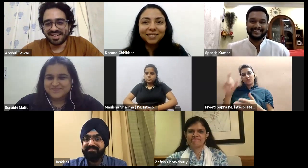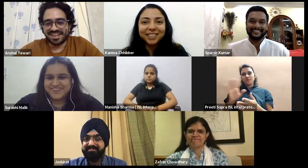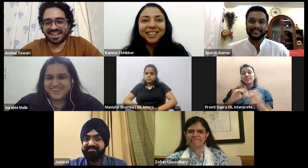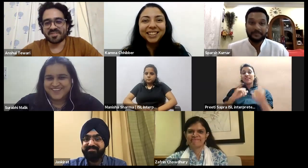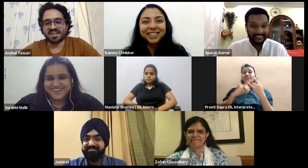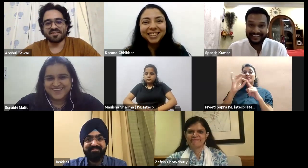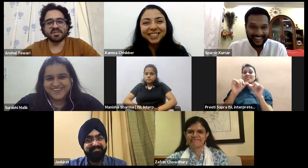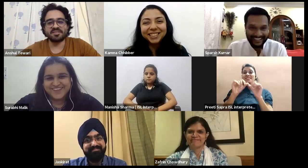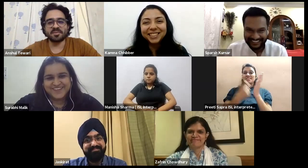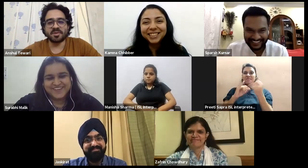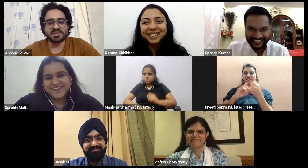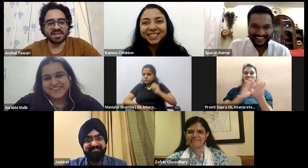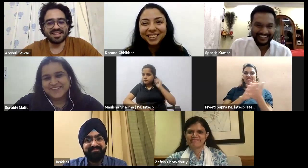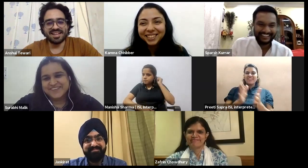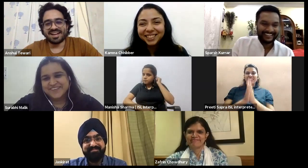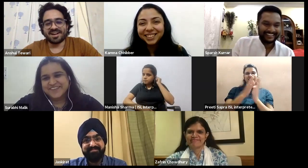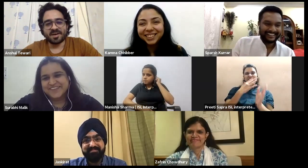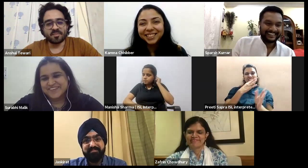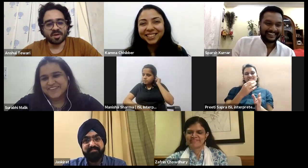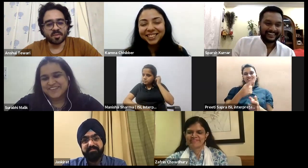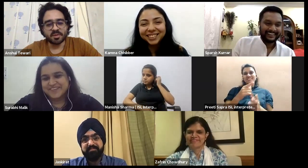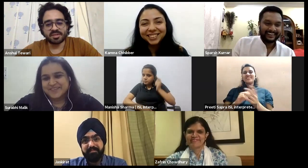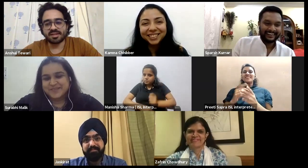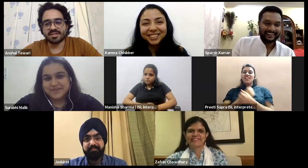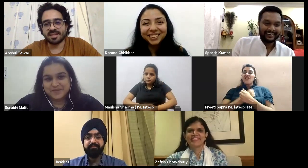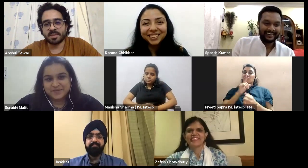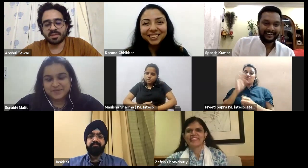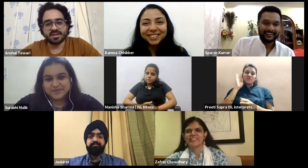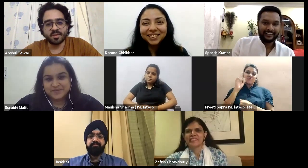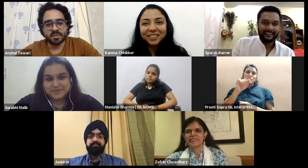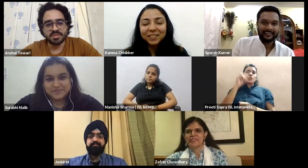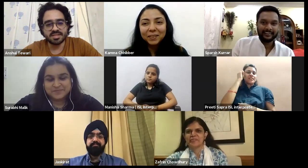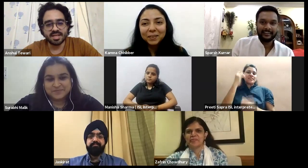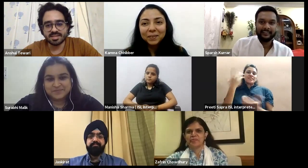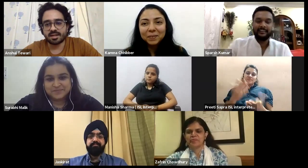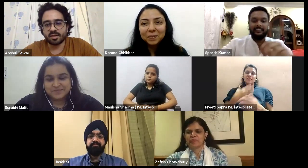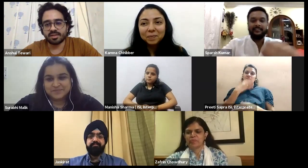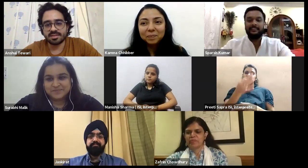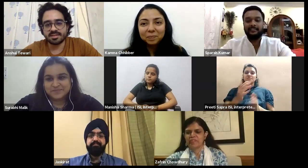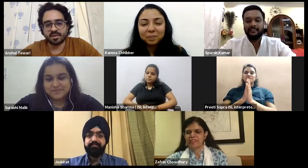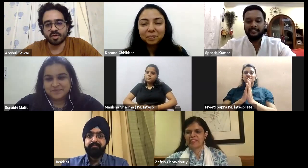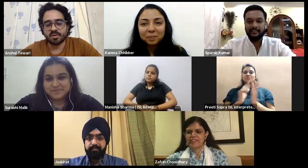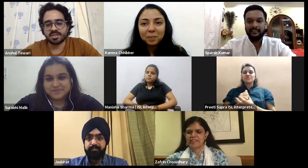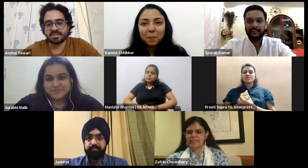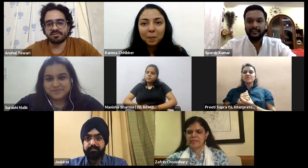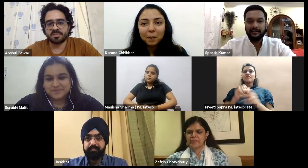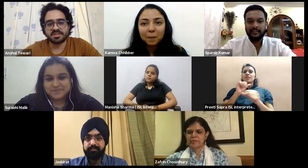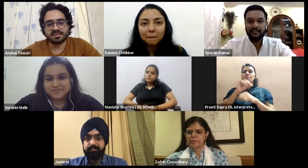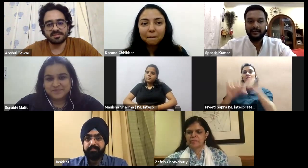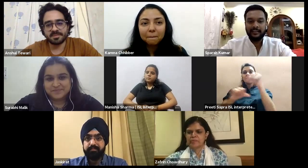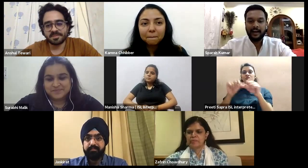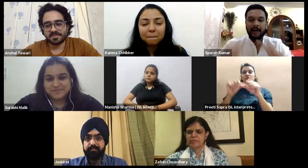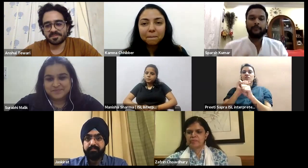go. I would love to hear from you as well. What you think is it that people can do to just get started on this, on countering